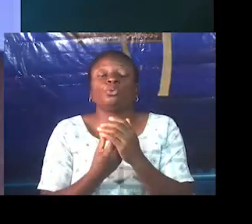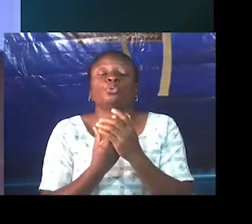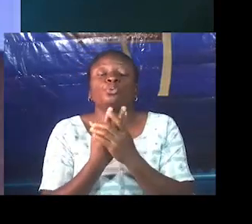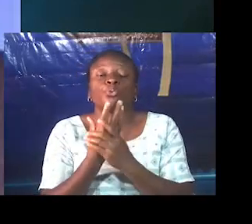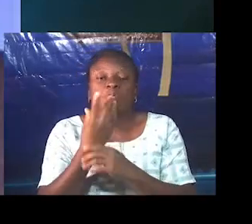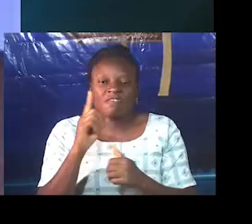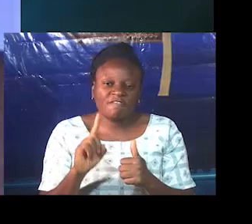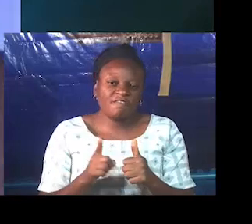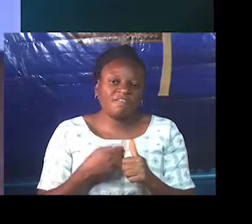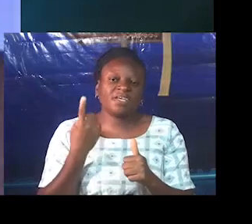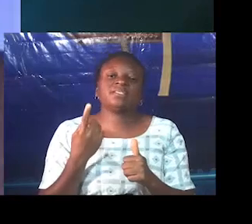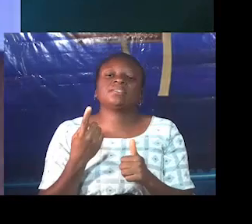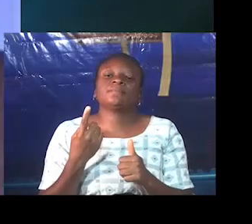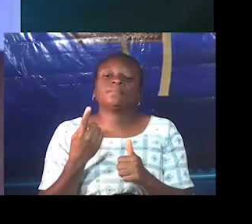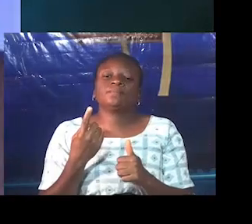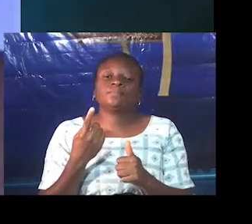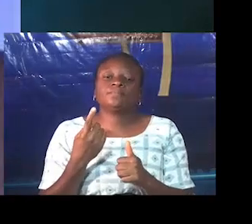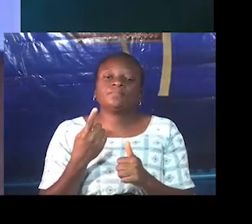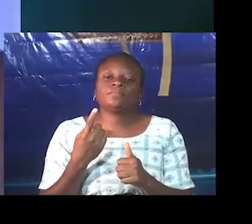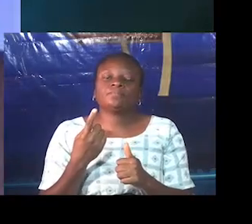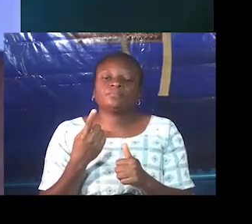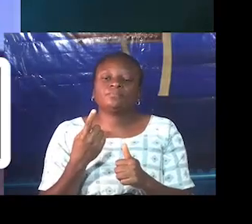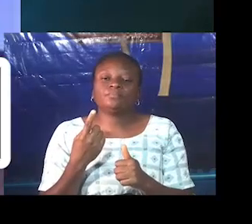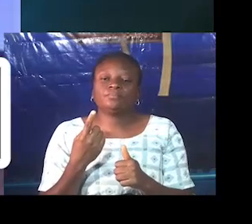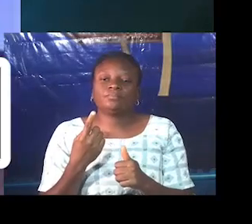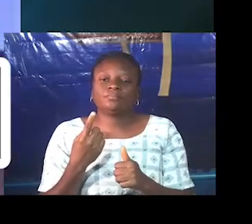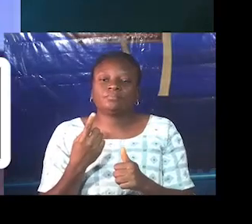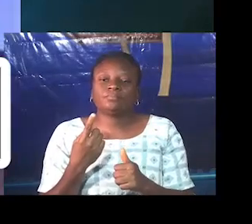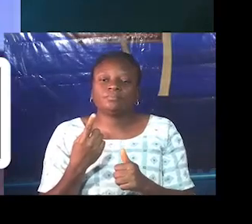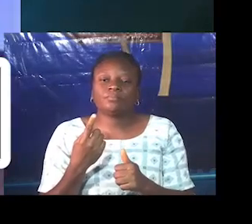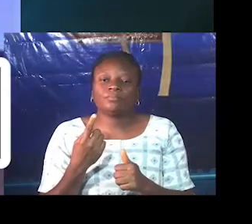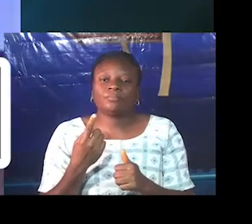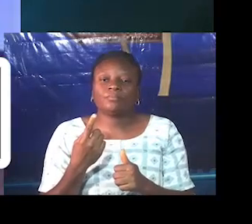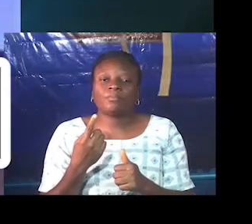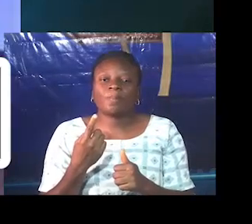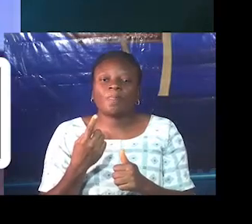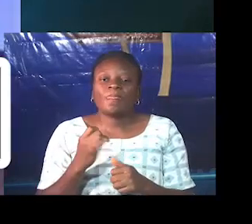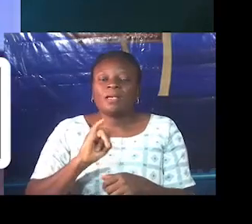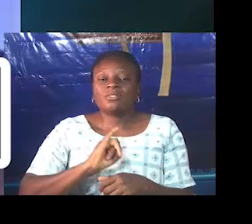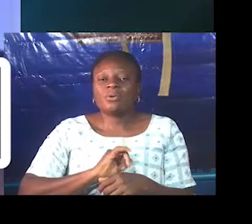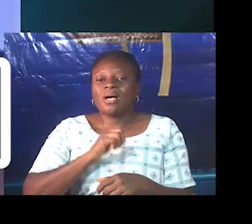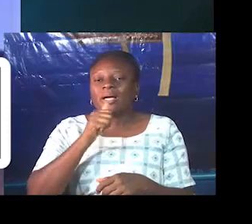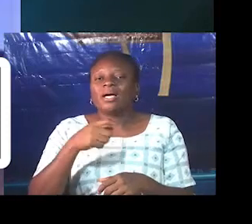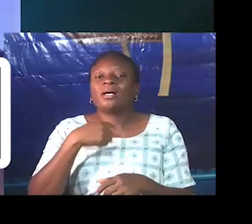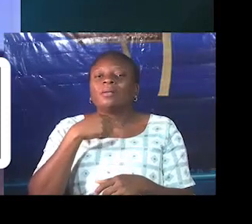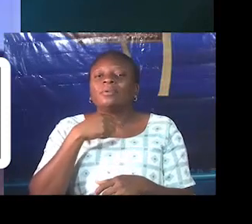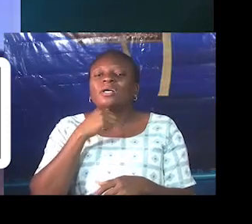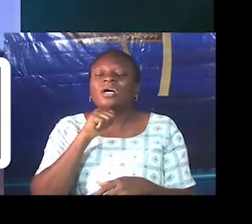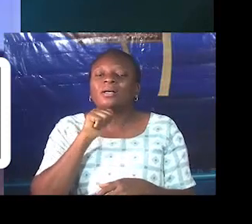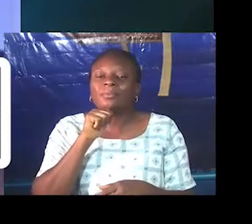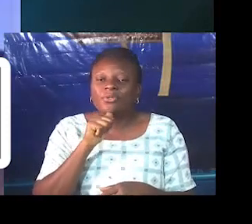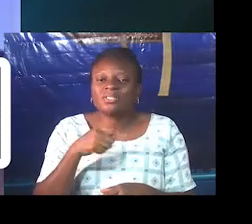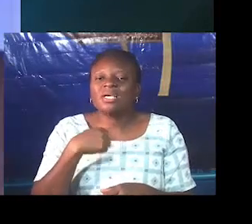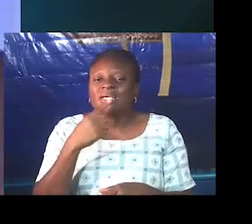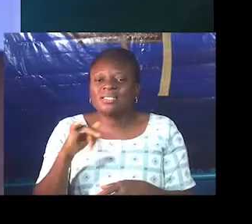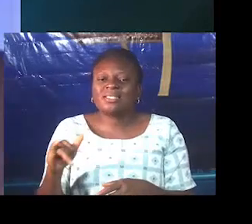it a mandatory issue that you should establish yourself in a career before you got into marriage. But I would like to say